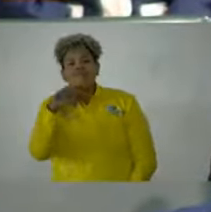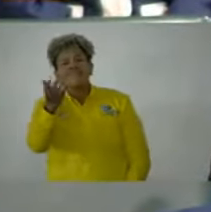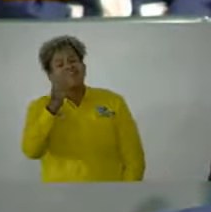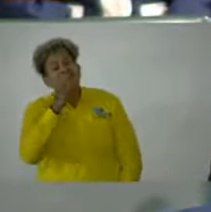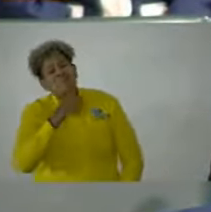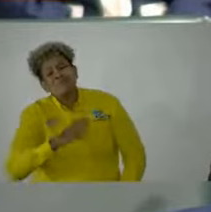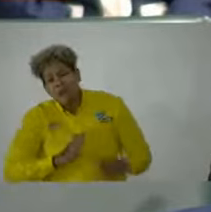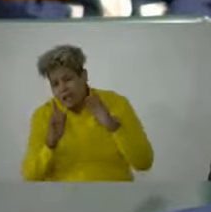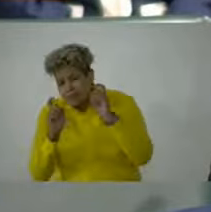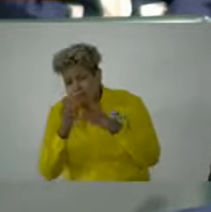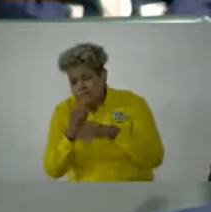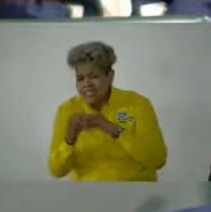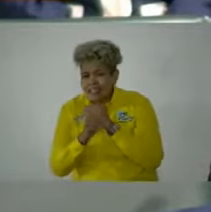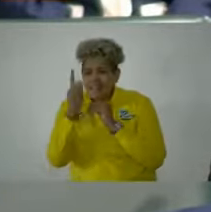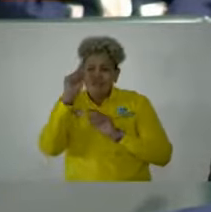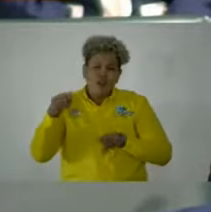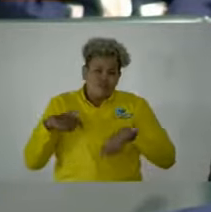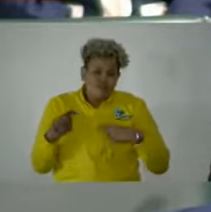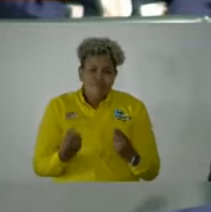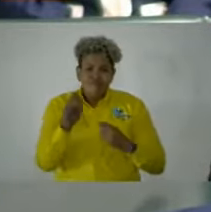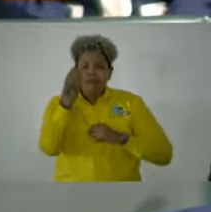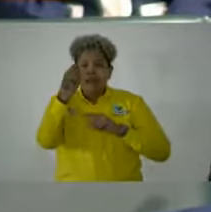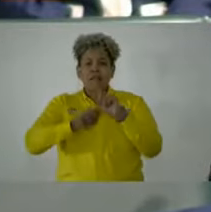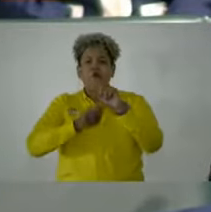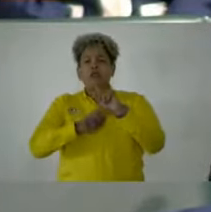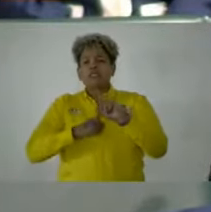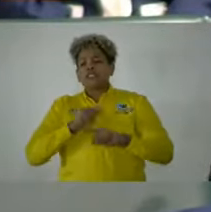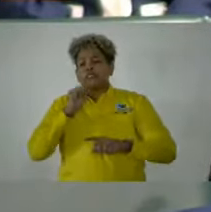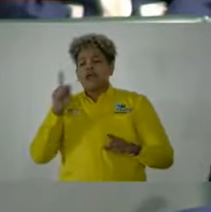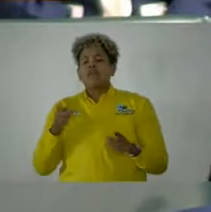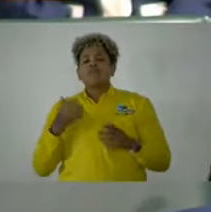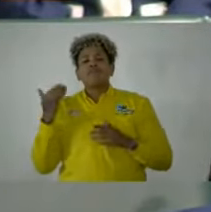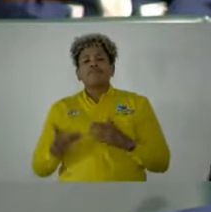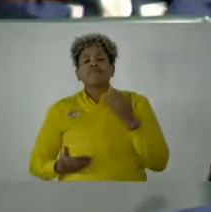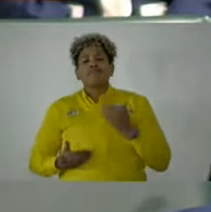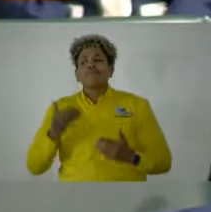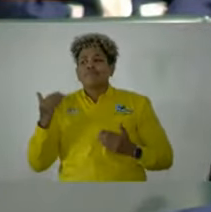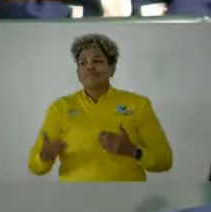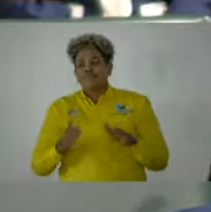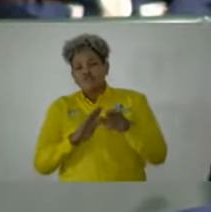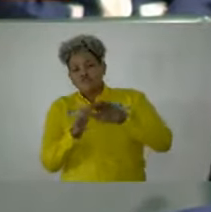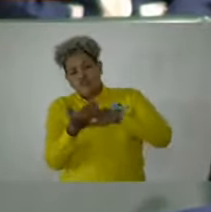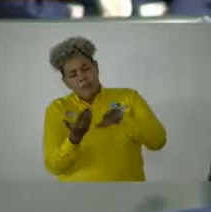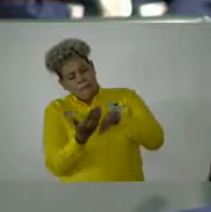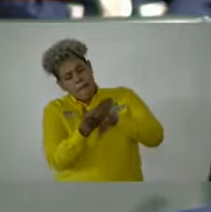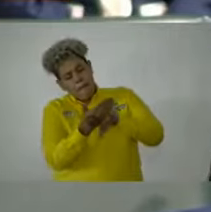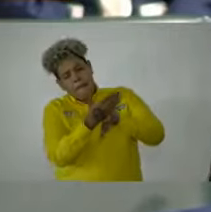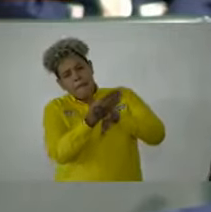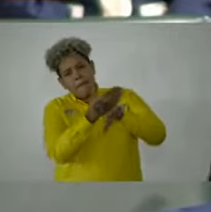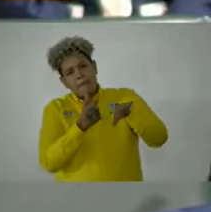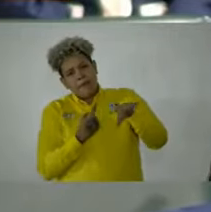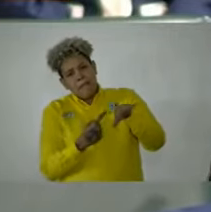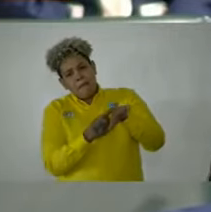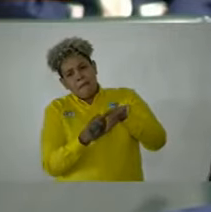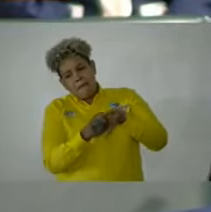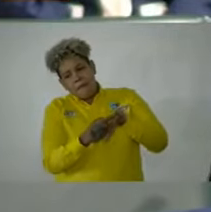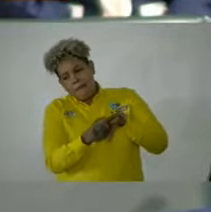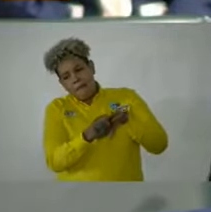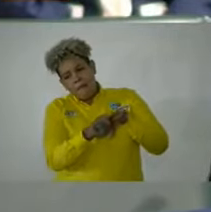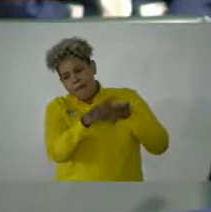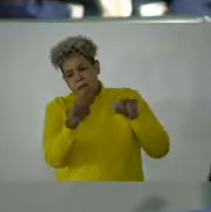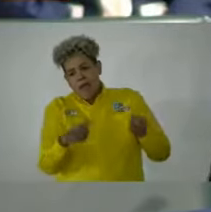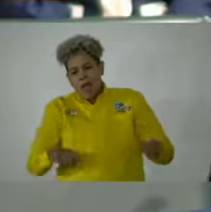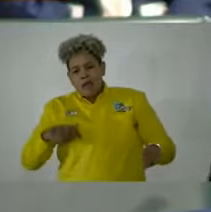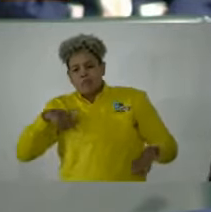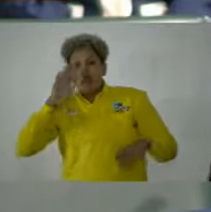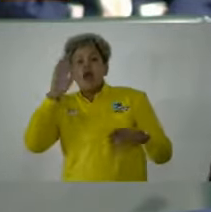Madam Speaker, for the past many months, I've been along the highways and byways of Jamaica. I